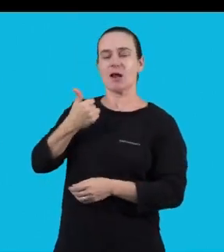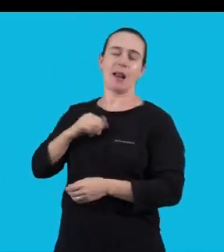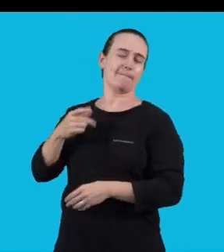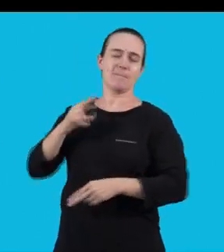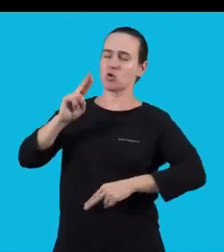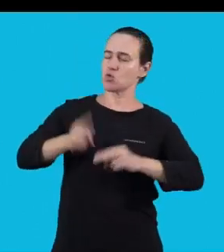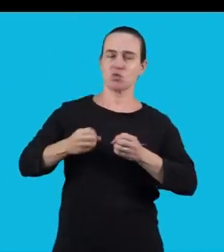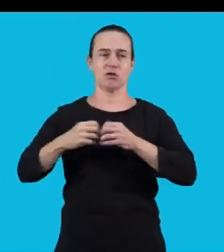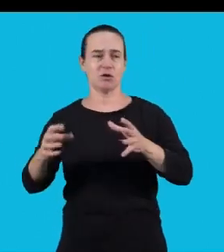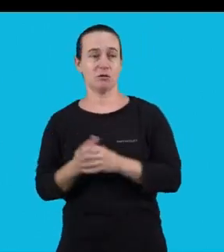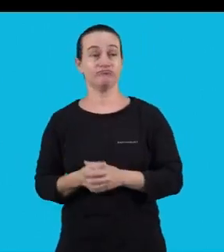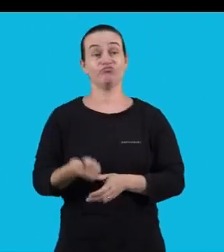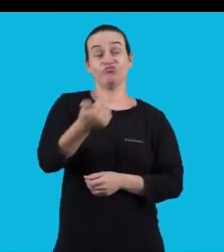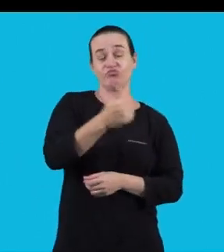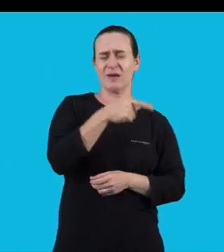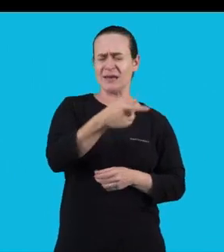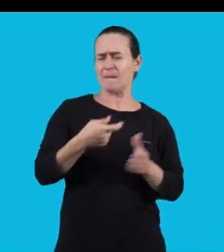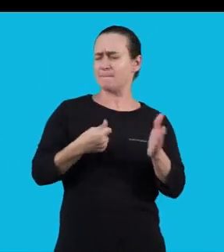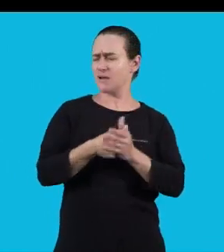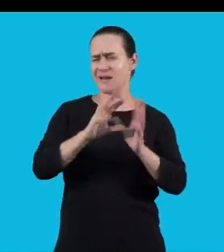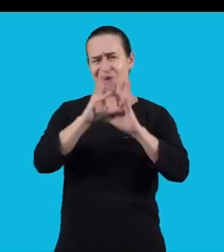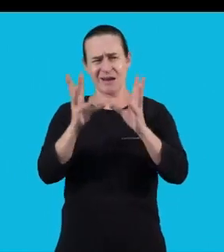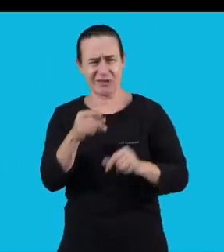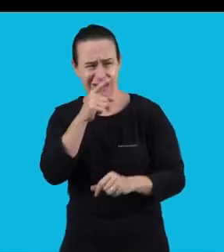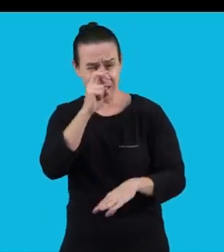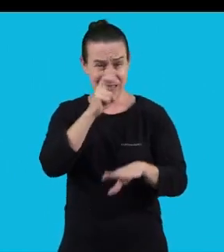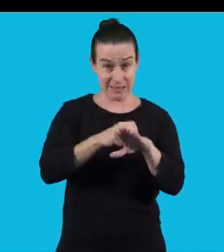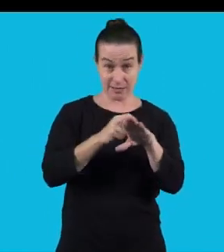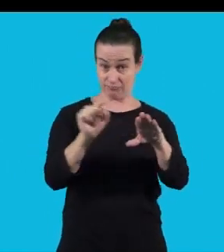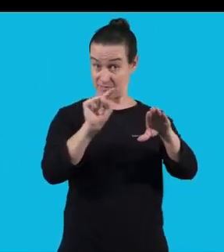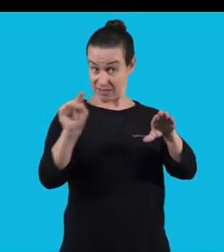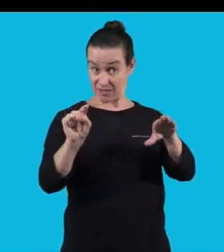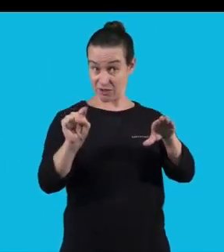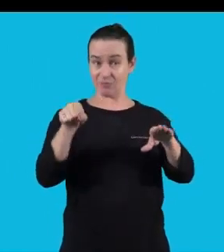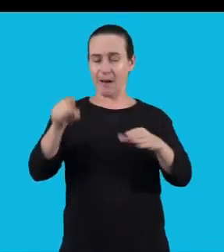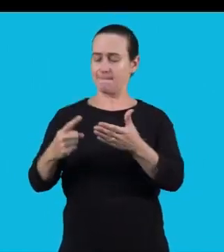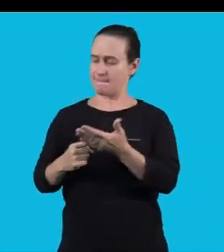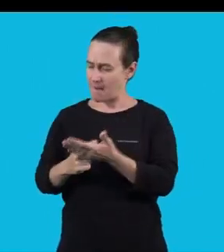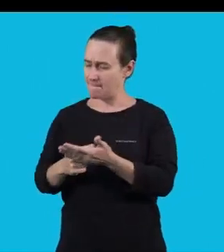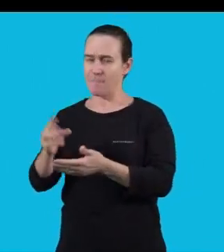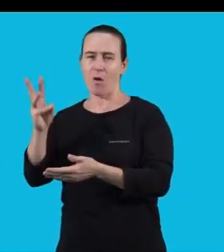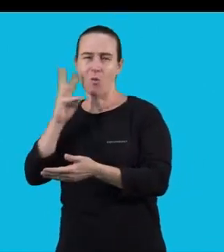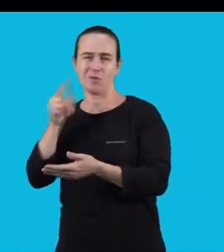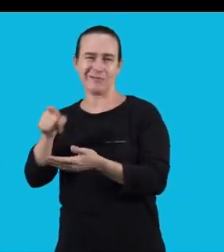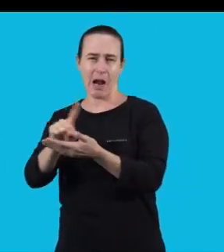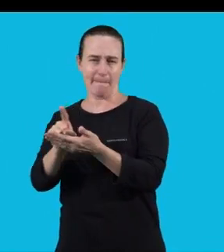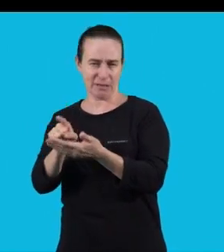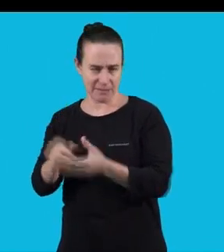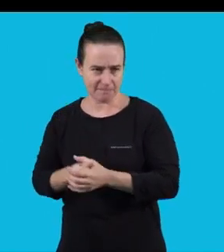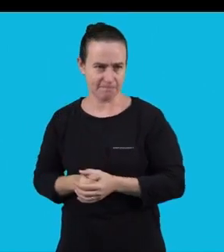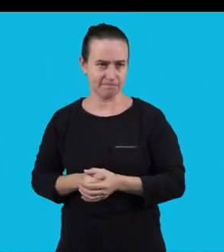start. Or he bought everything he needed. There's the dash, a map, water, and his